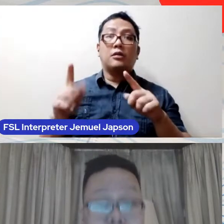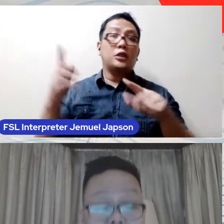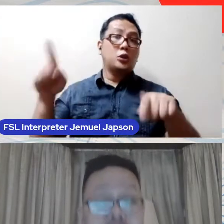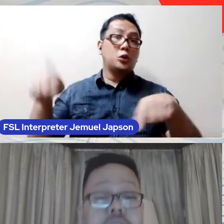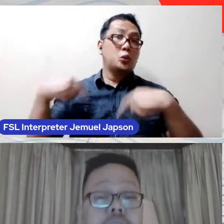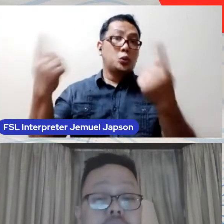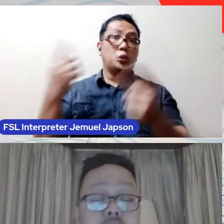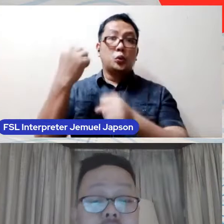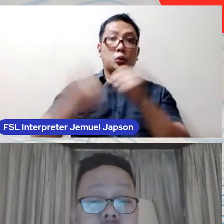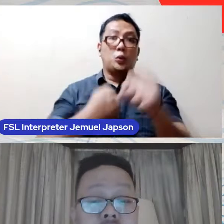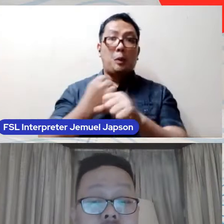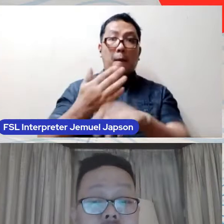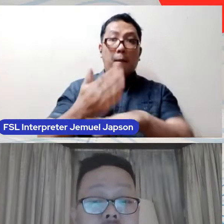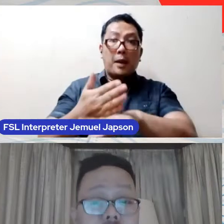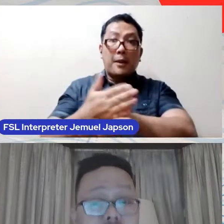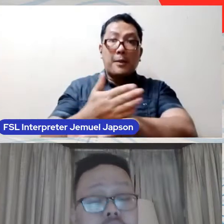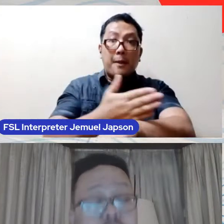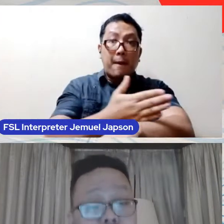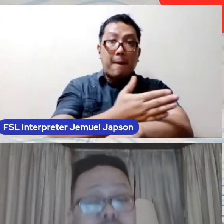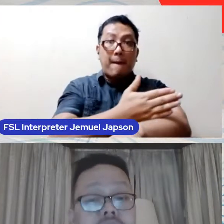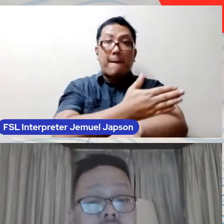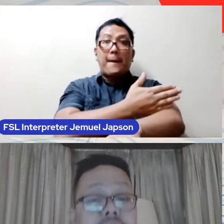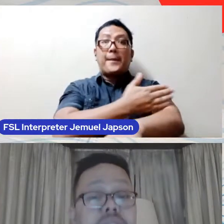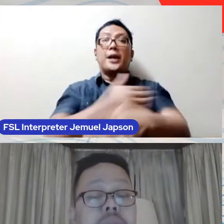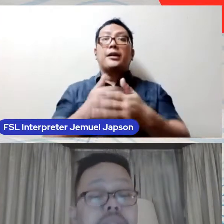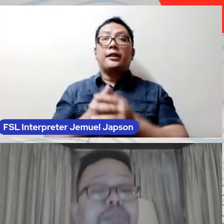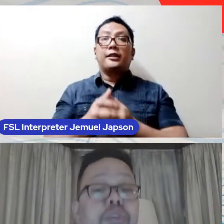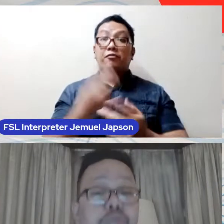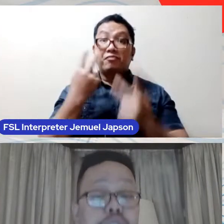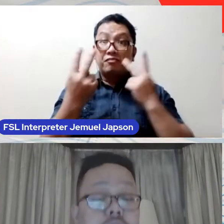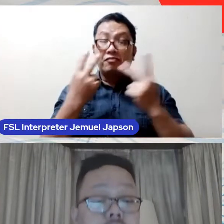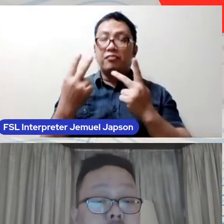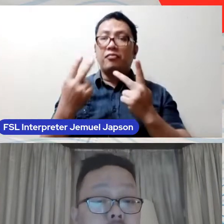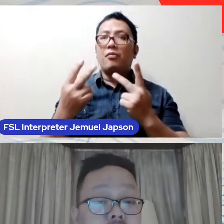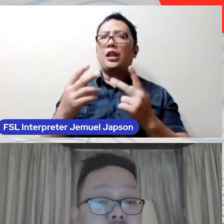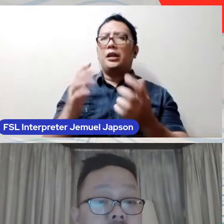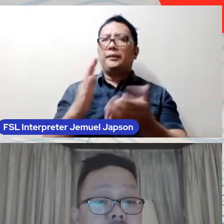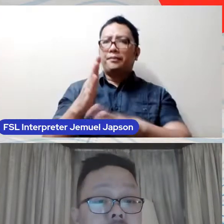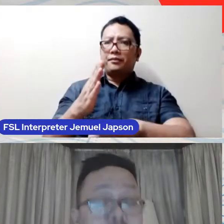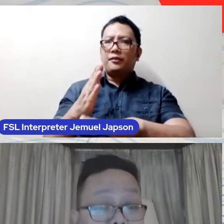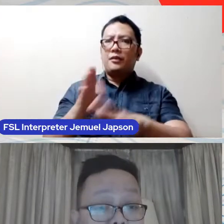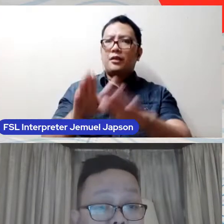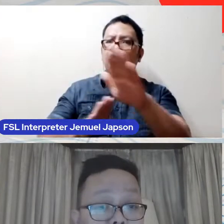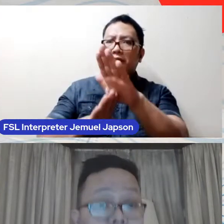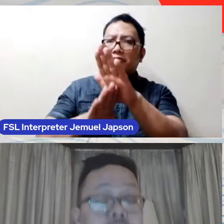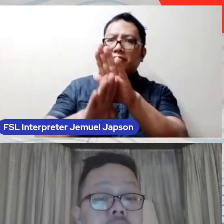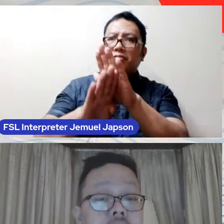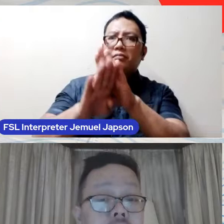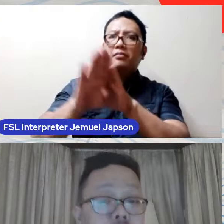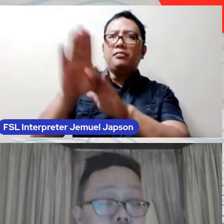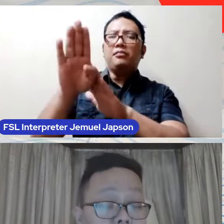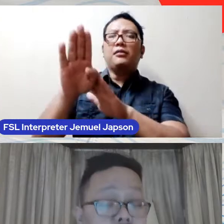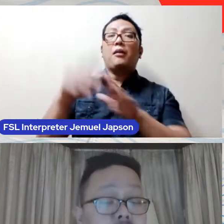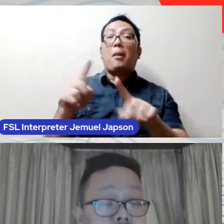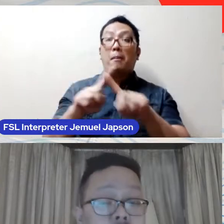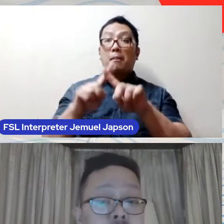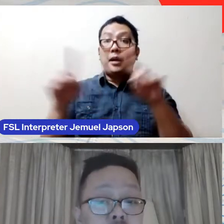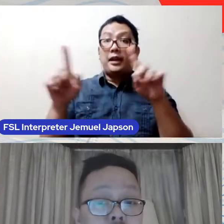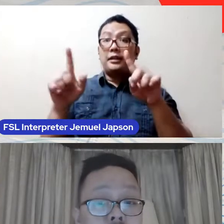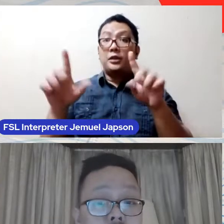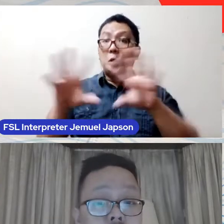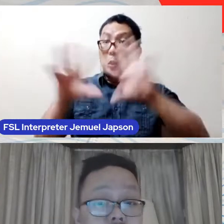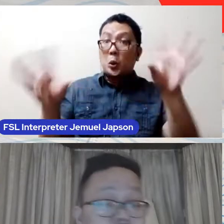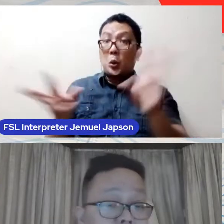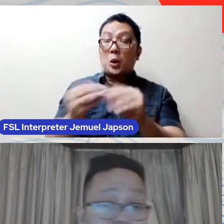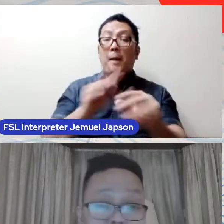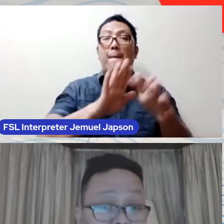gotten better at doing this, you've also seen some evolution in the process. But the whole thing, random manual